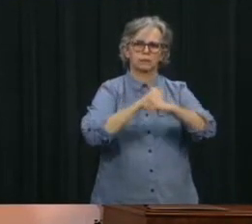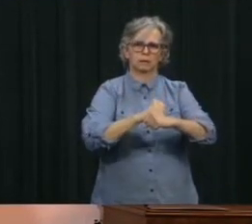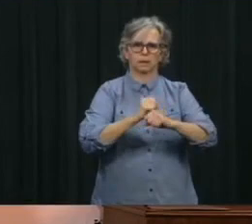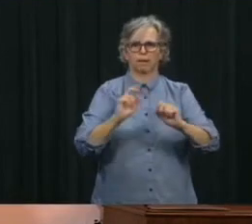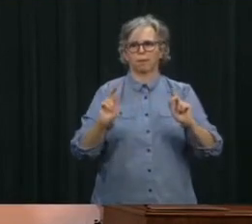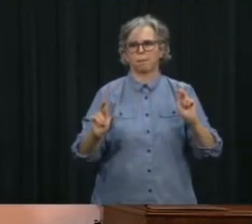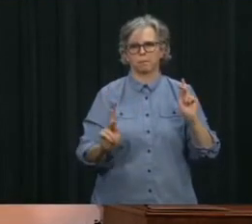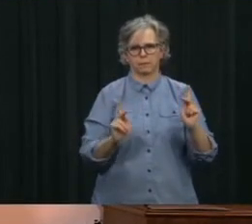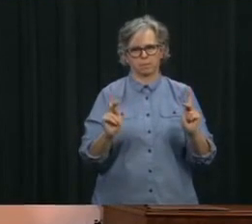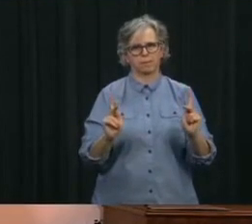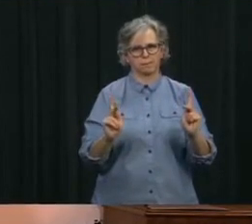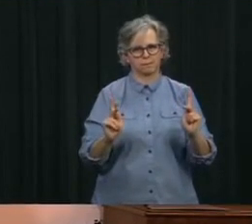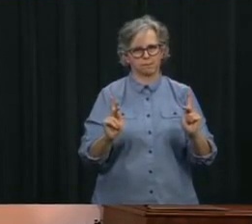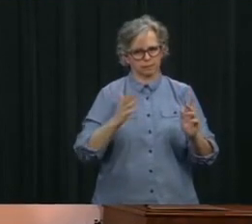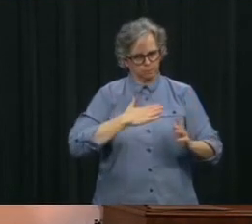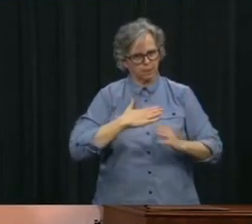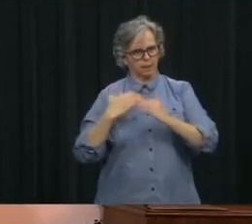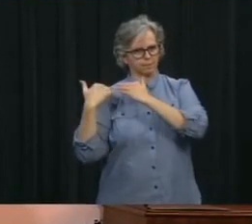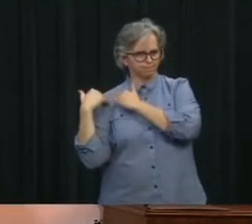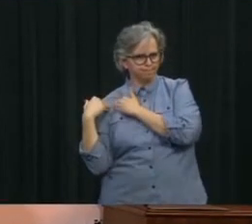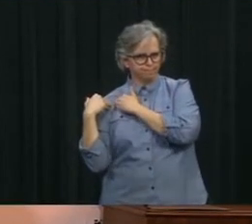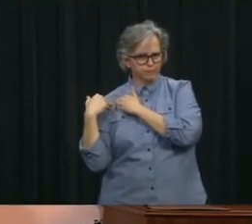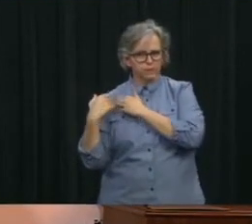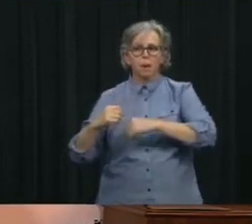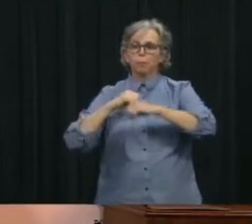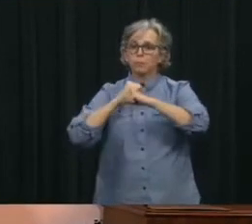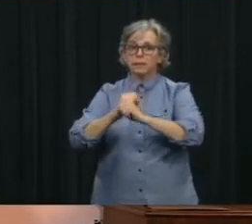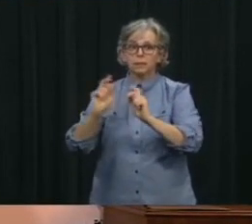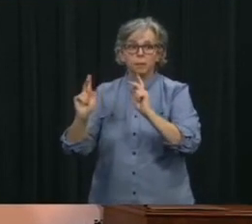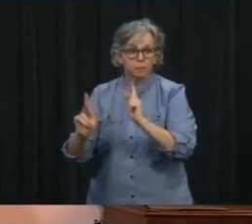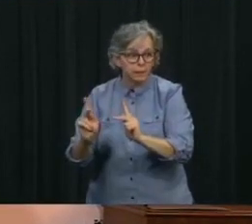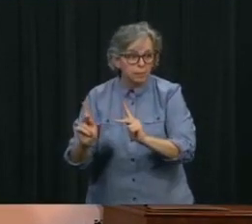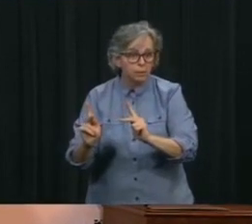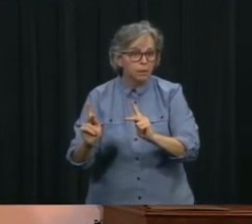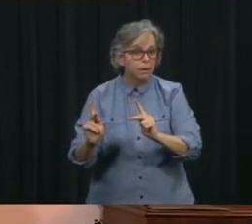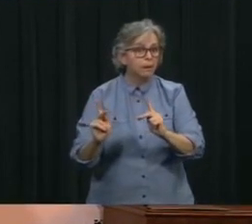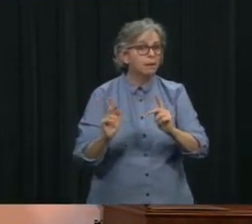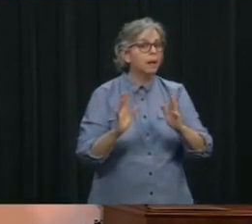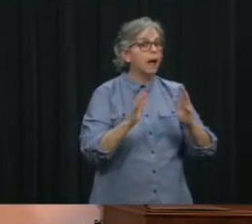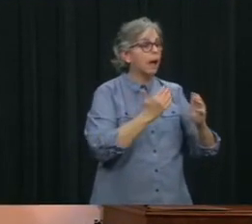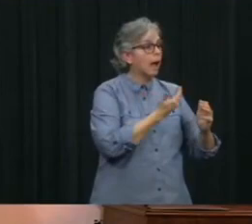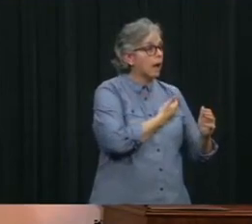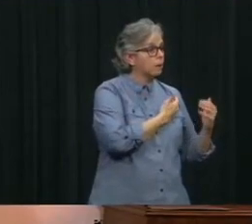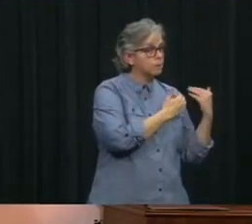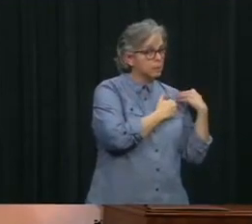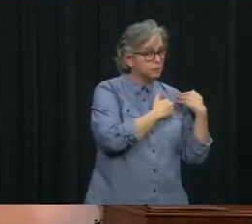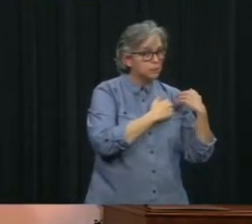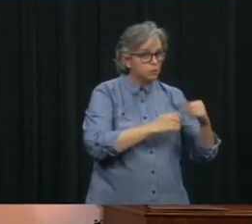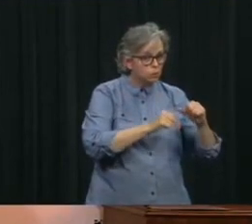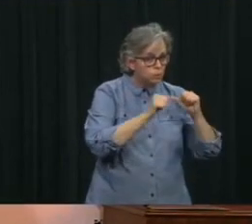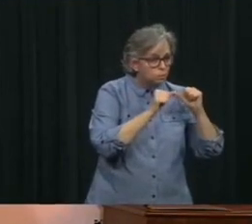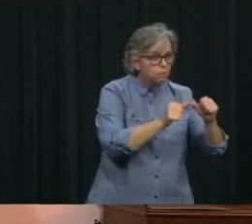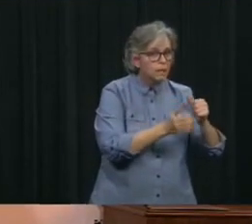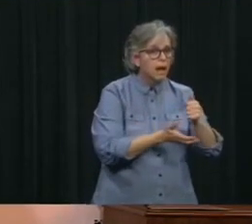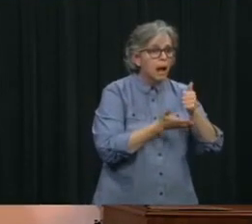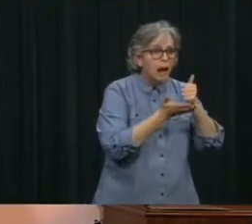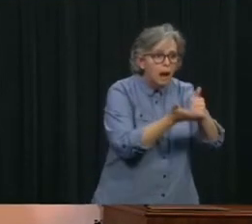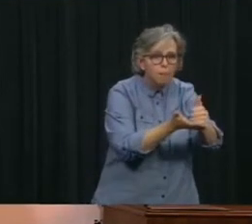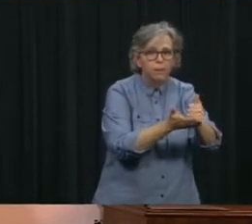As I balance that with our attempt to keep this economy moving, let me make it very, very